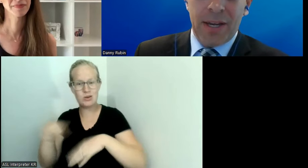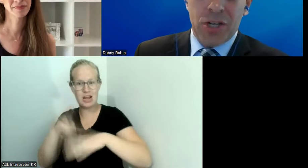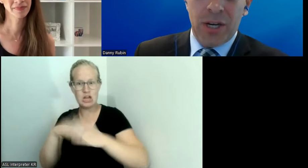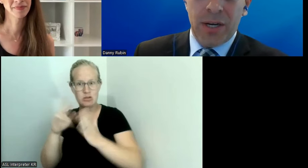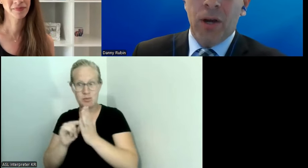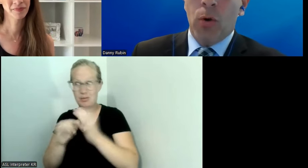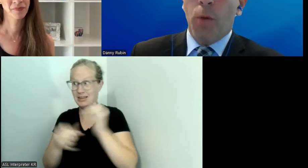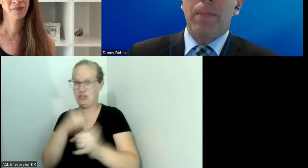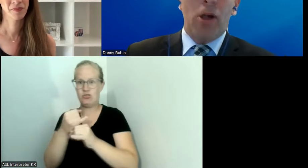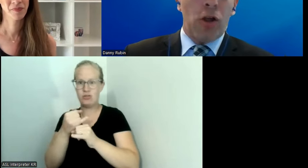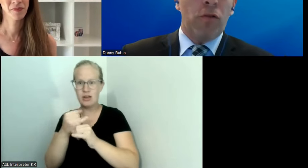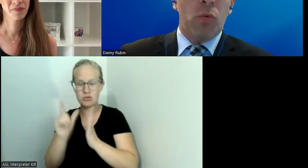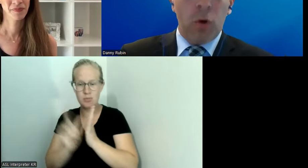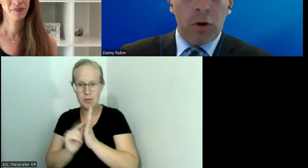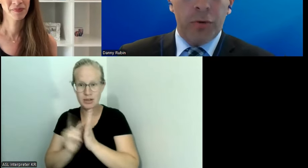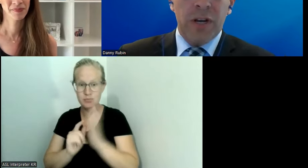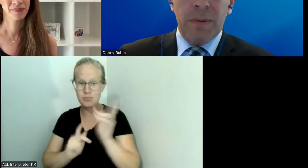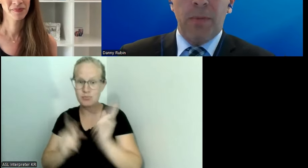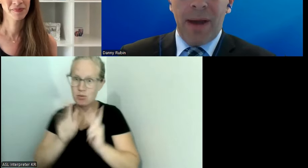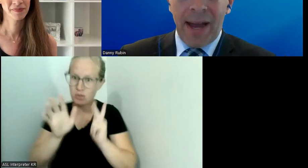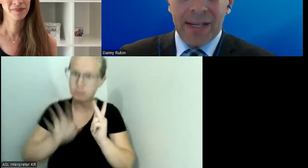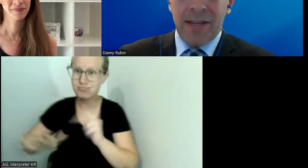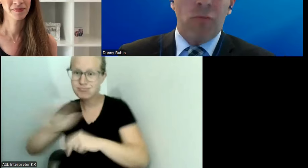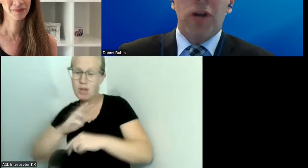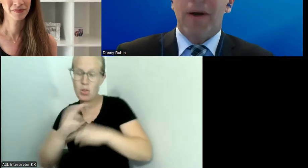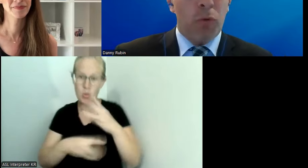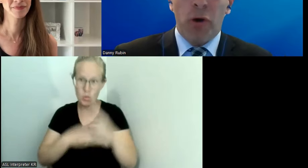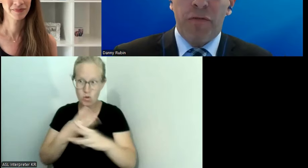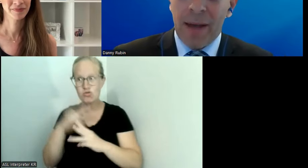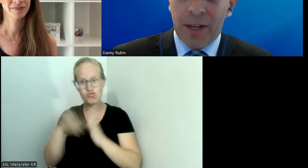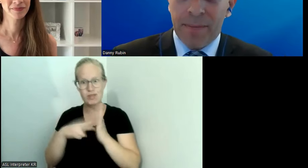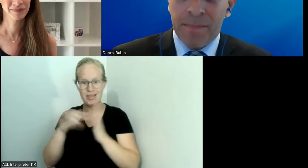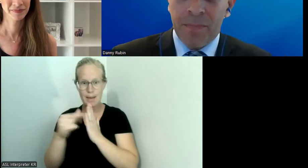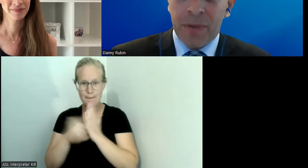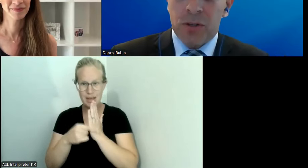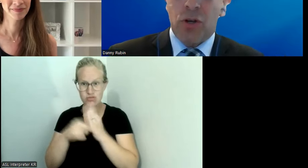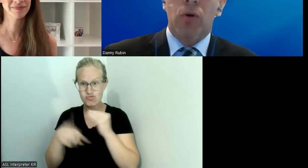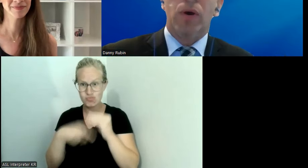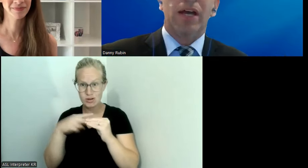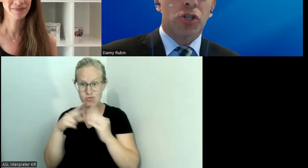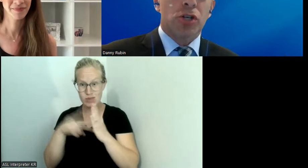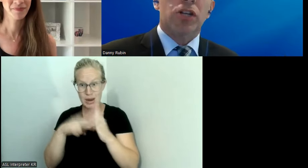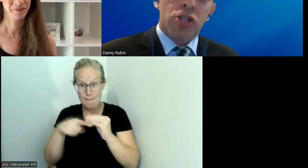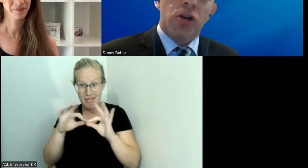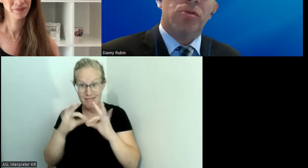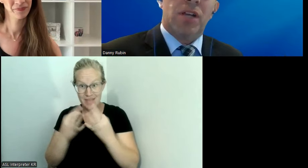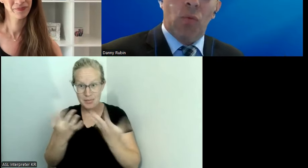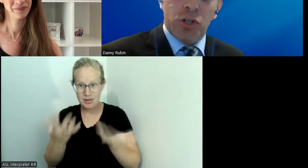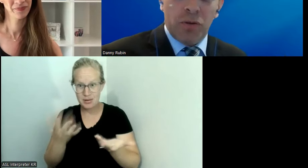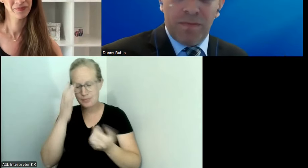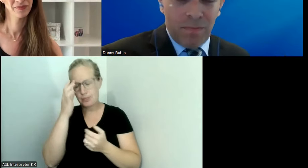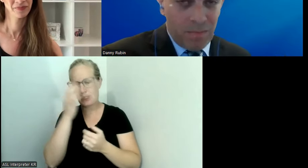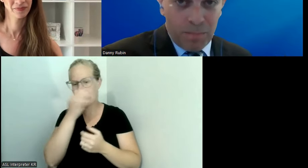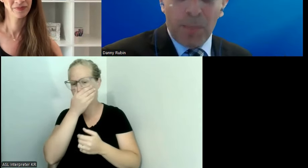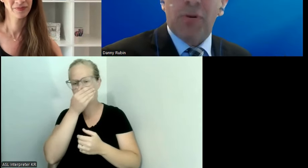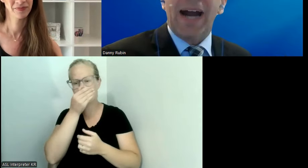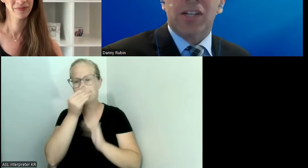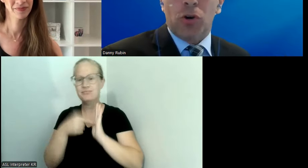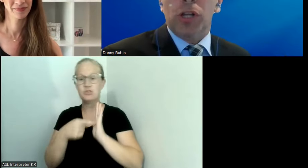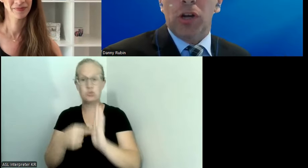publication where people all over the world, read people magazine and read about the Royal family. So it's, it shows that what you,